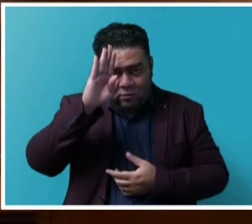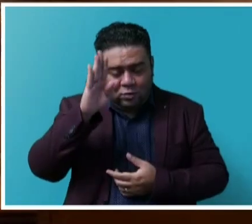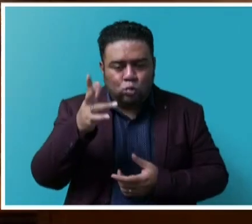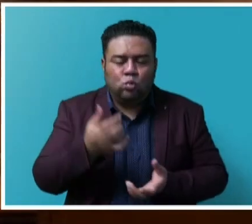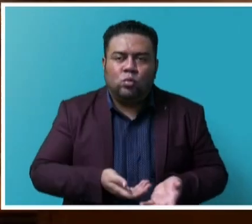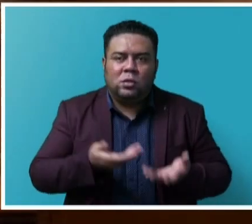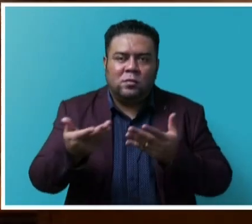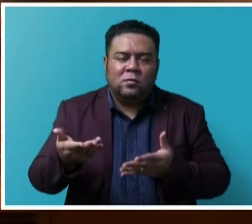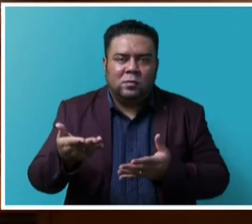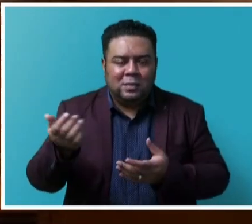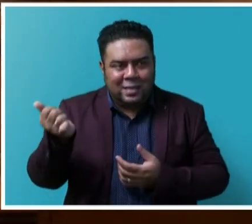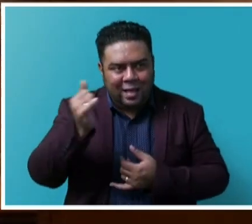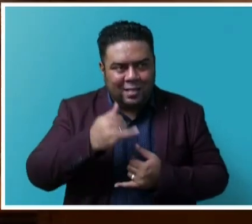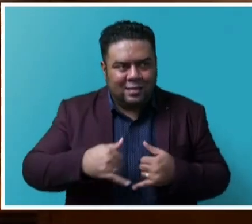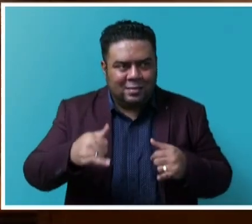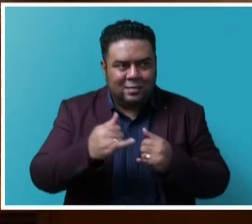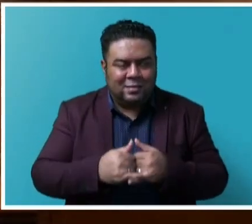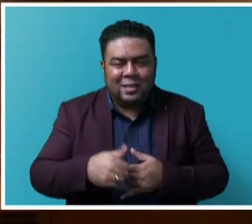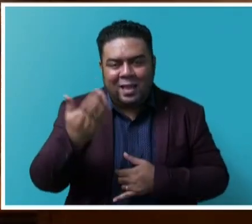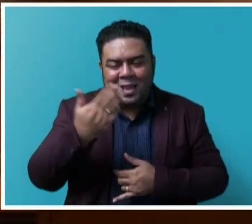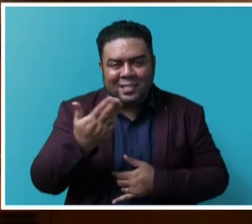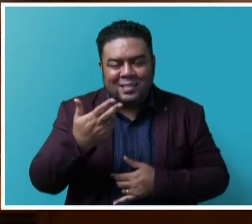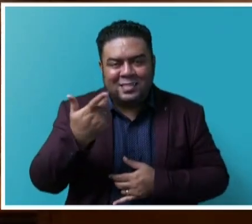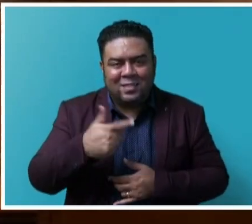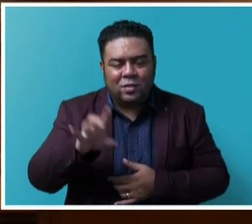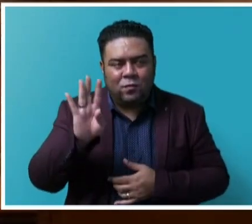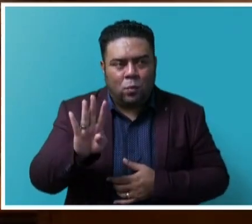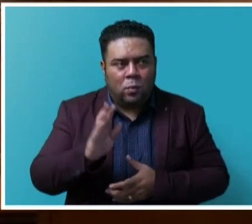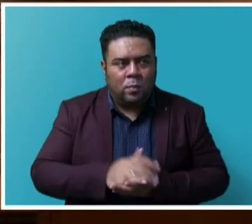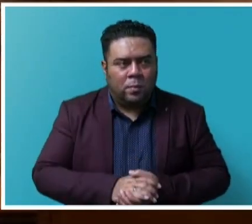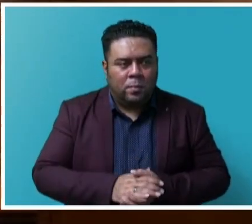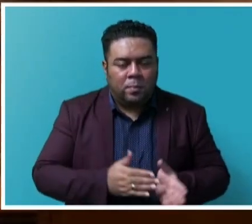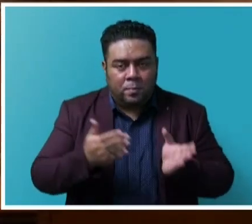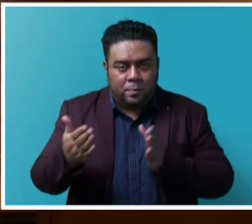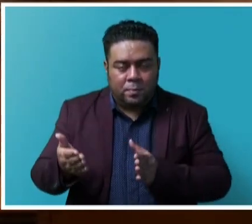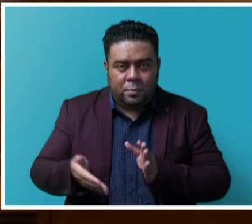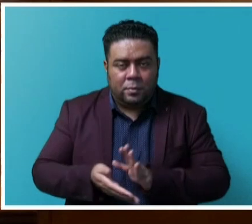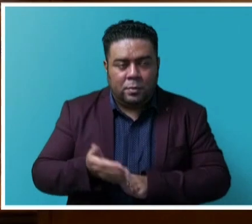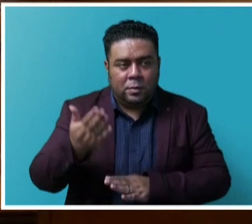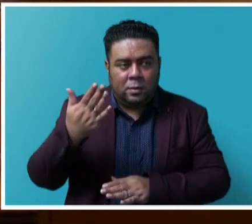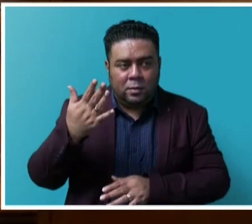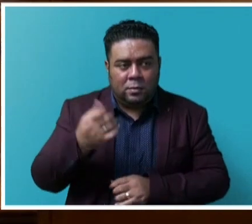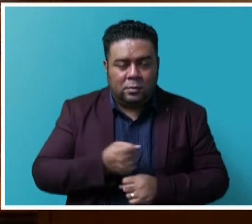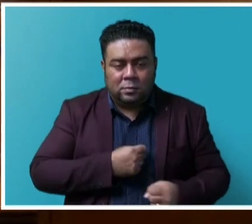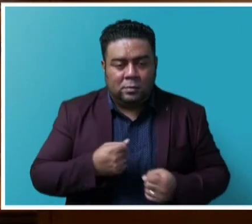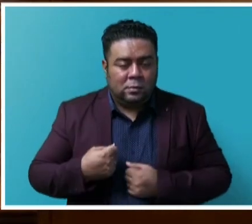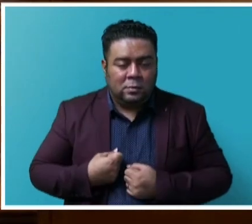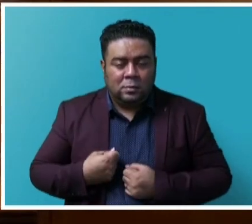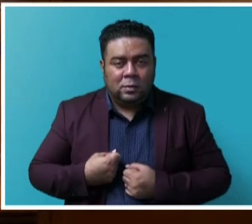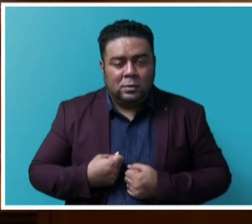islands to Great Britain in 1874, the great chief, statesman, and soldier, Ratsalalus